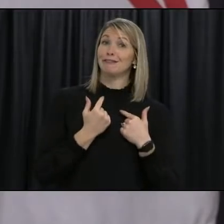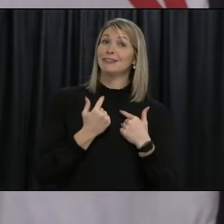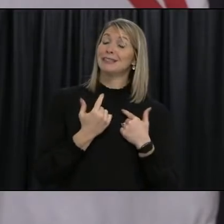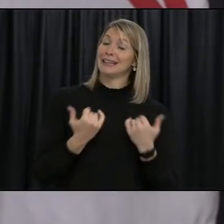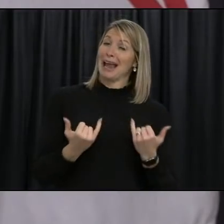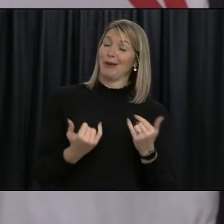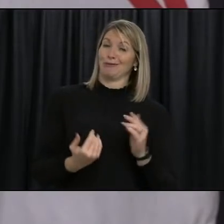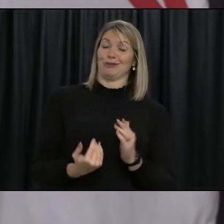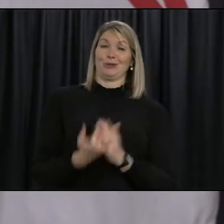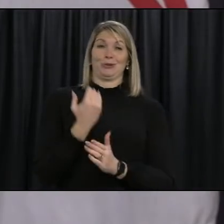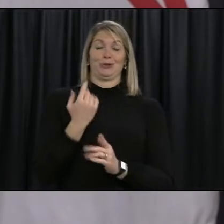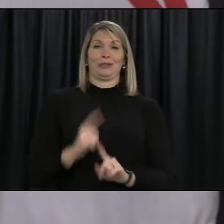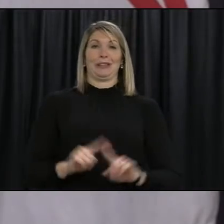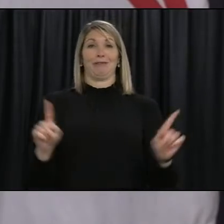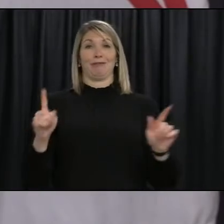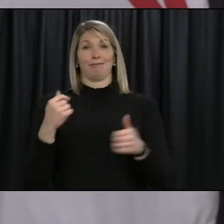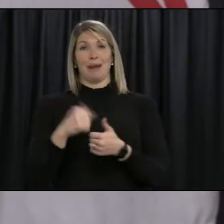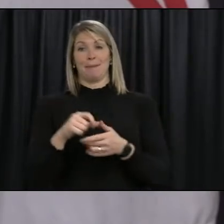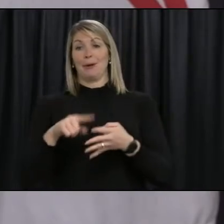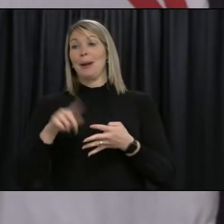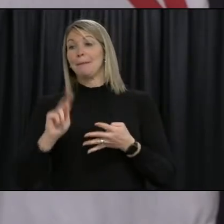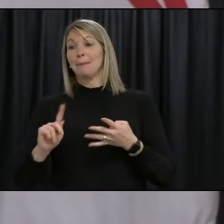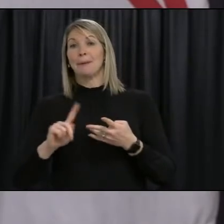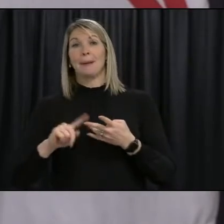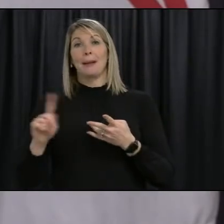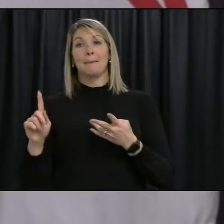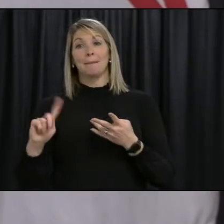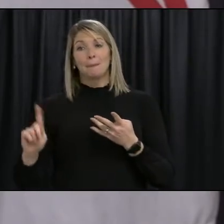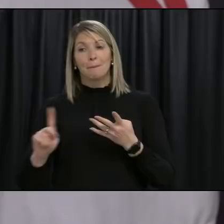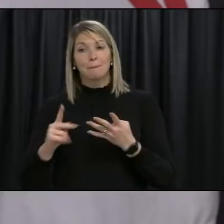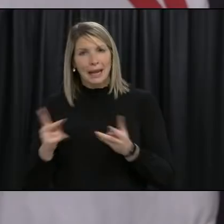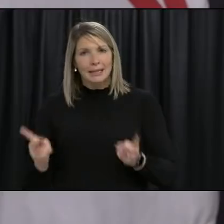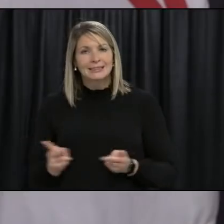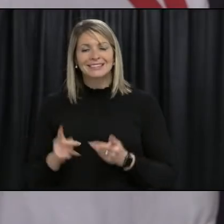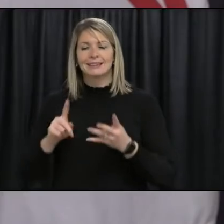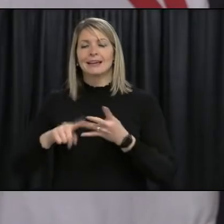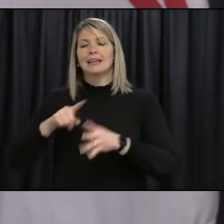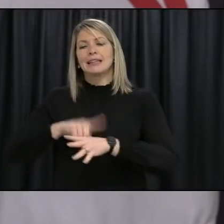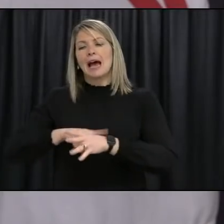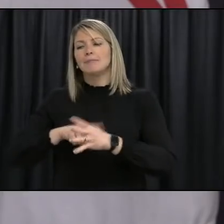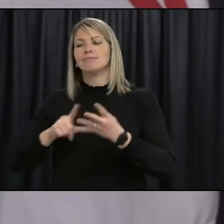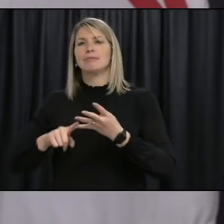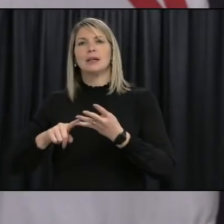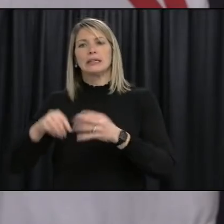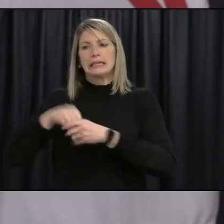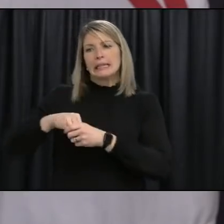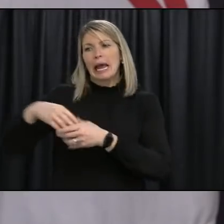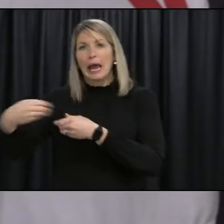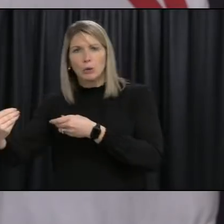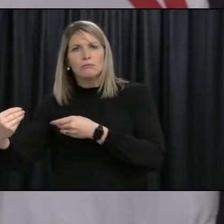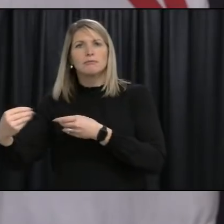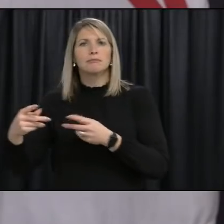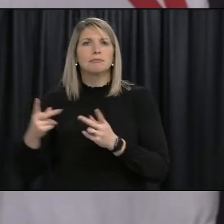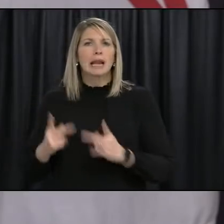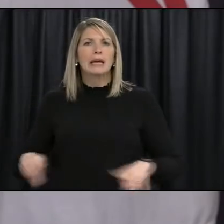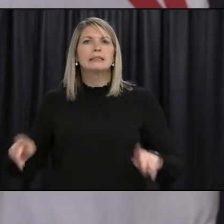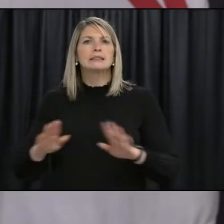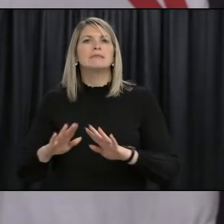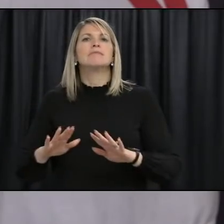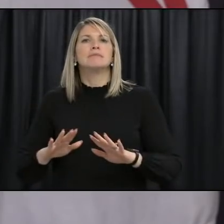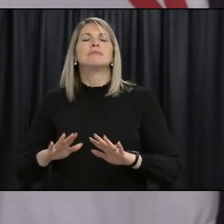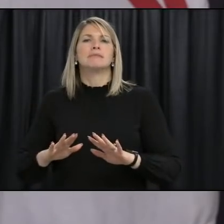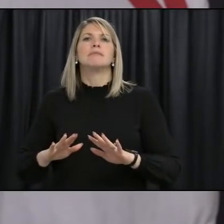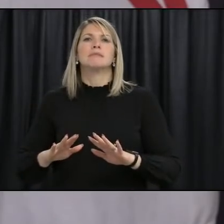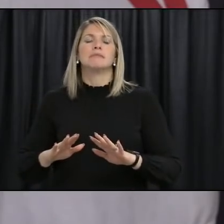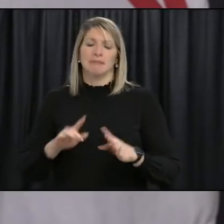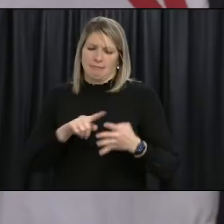space, time, and place. The more people you interact with, the higher risk you have of spreading COVID-19. Maintain a safe